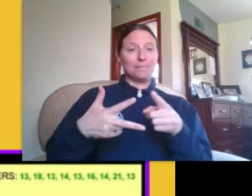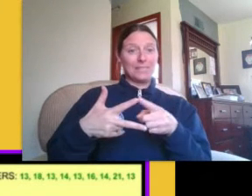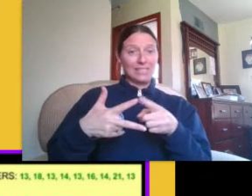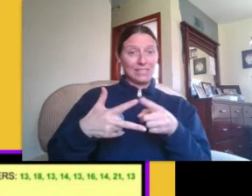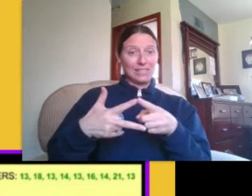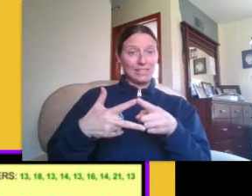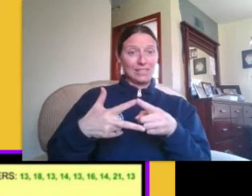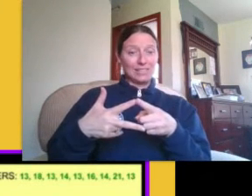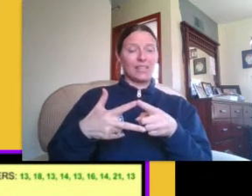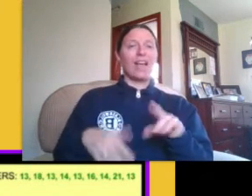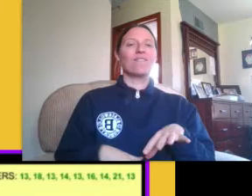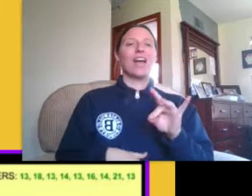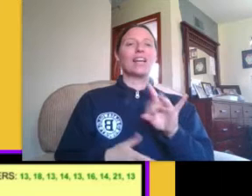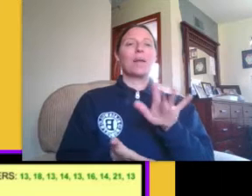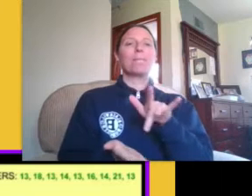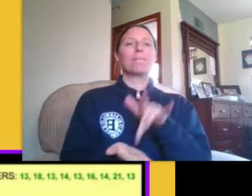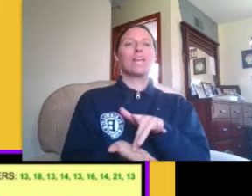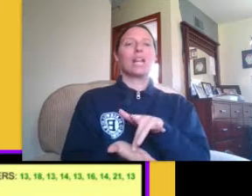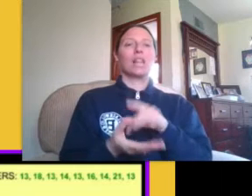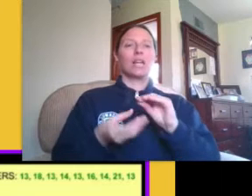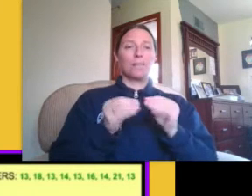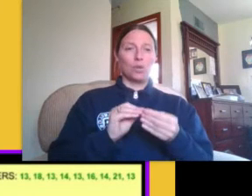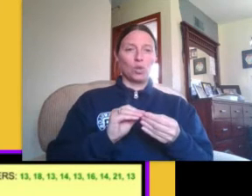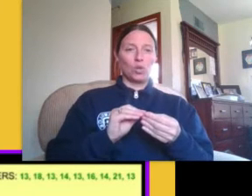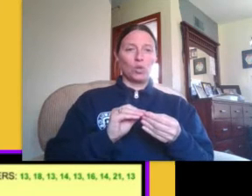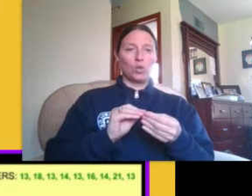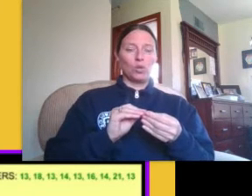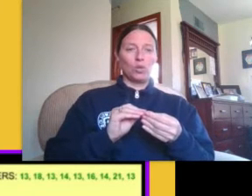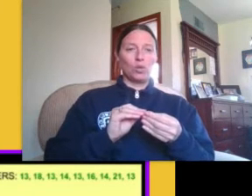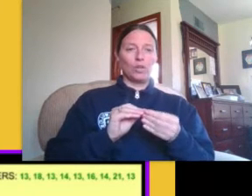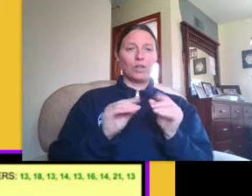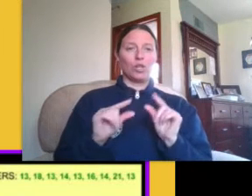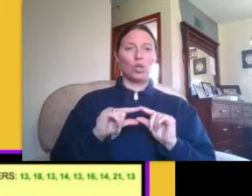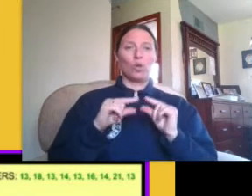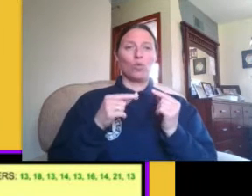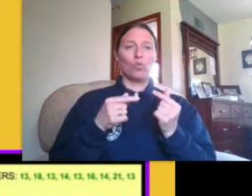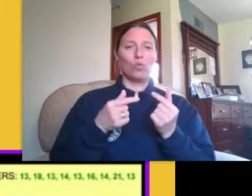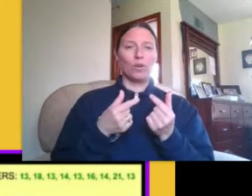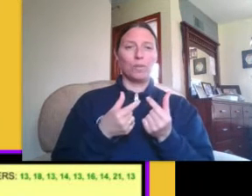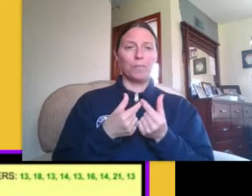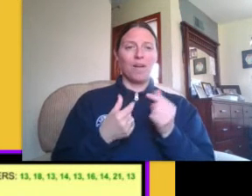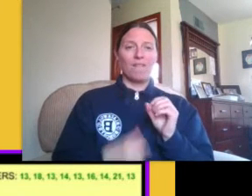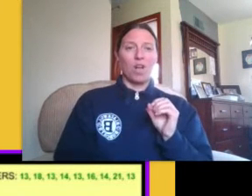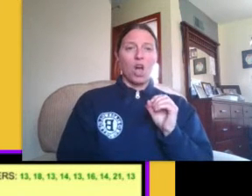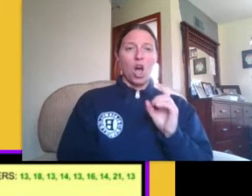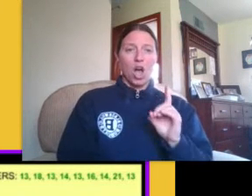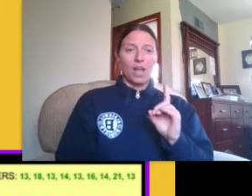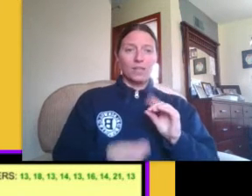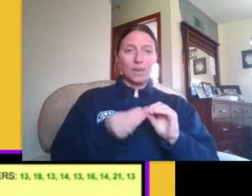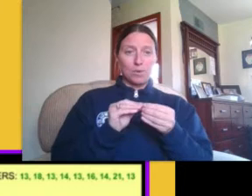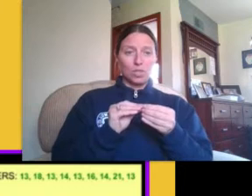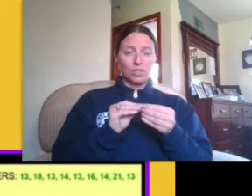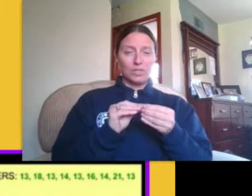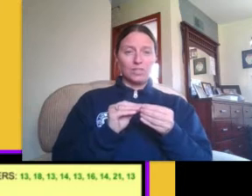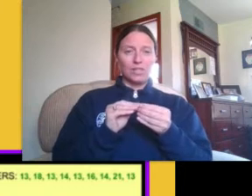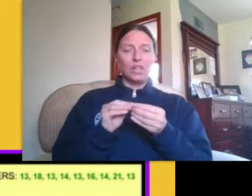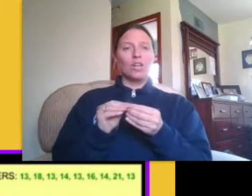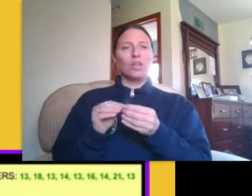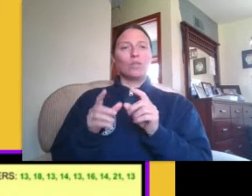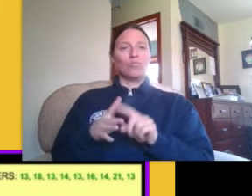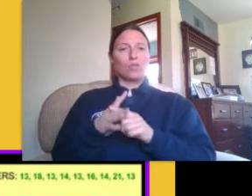Median is finding the middle number. In a group of odd numbers, you arrange them